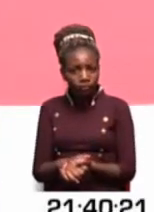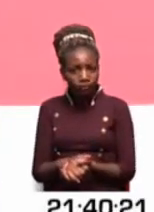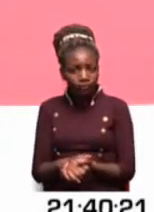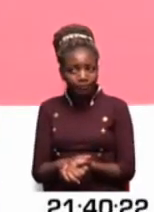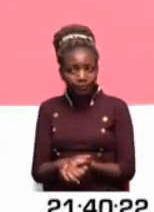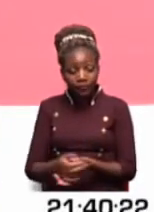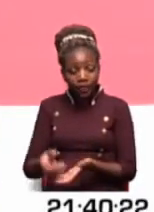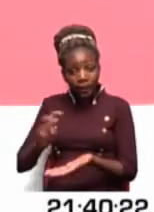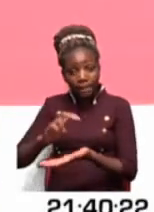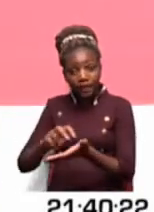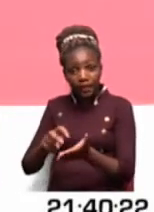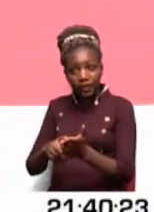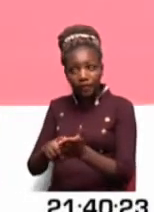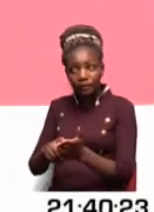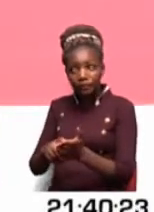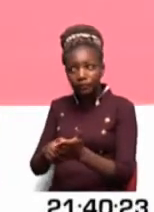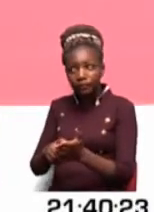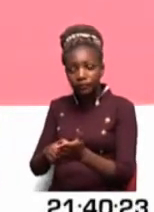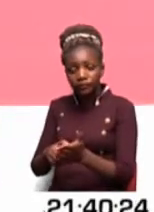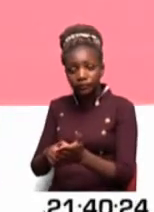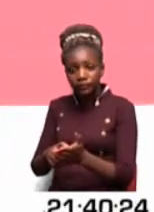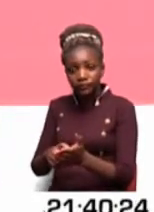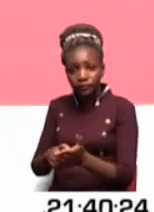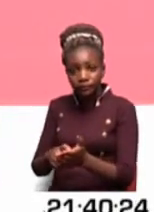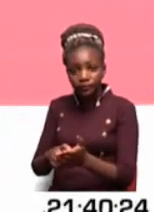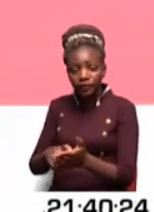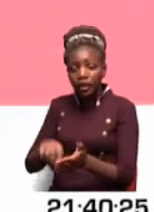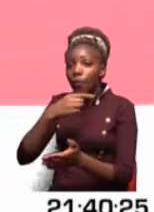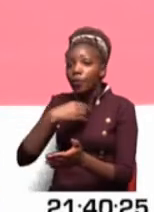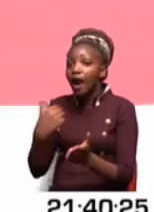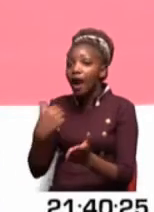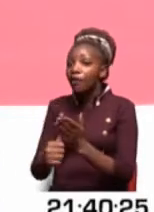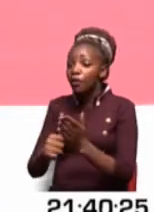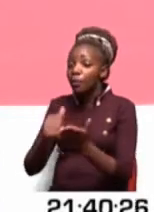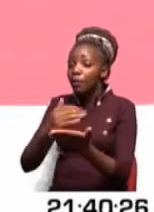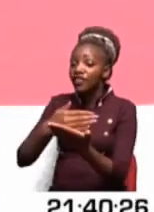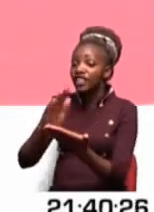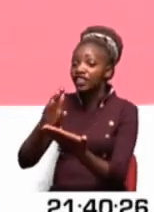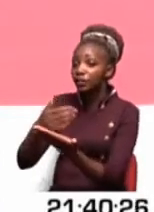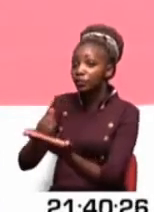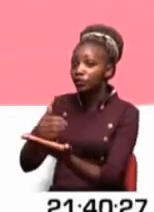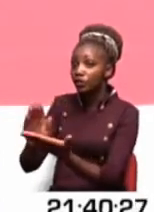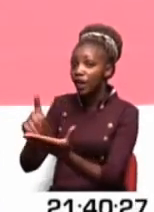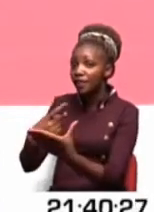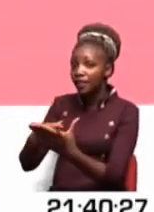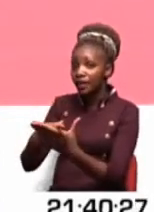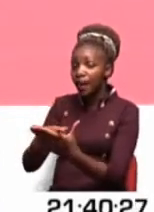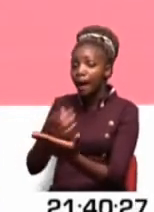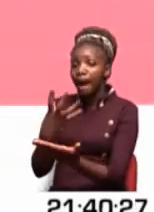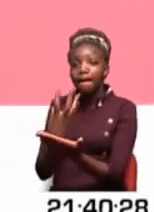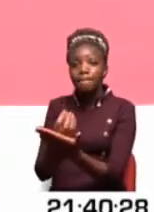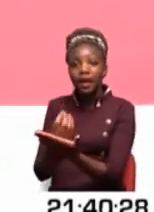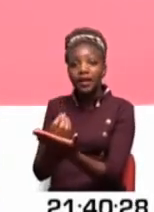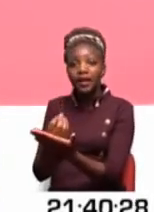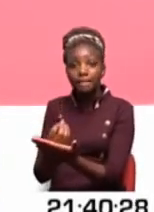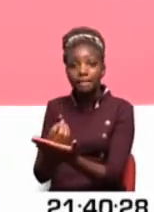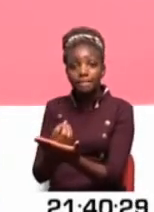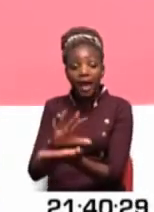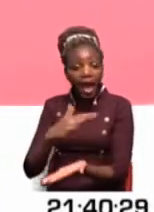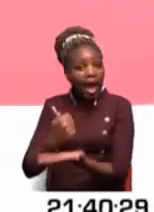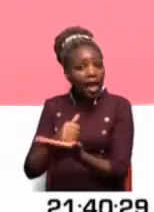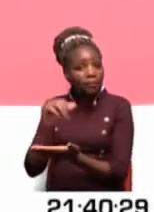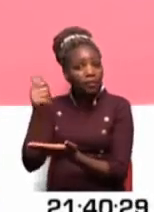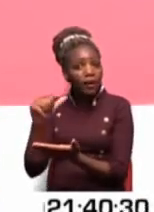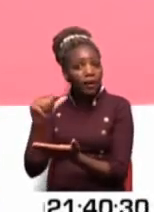why the distribution is the problem. The effect is not really felt at the bottom. Money is not exchanging hands. And this